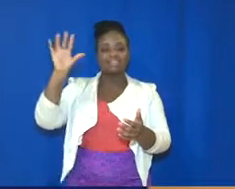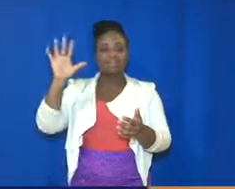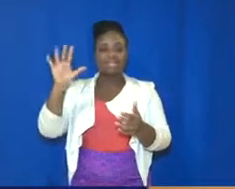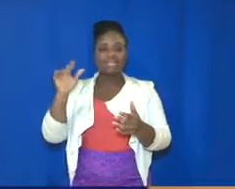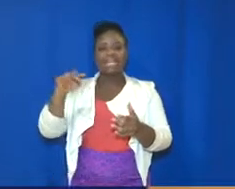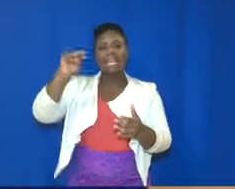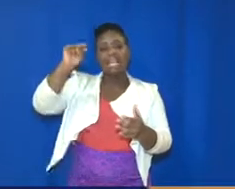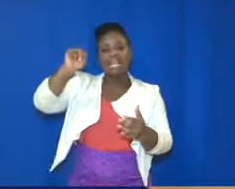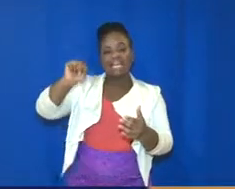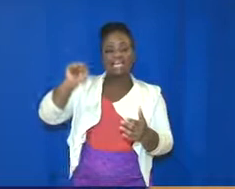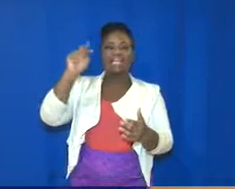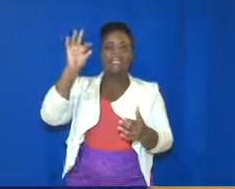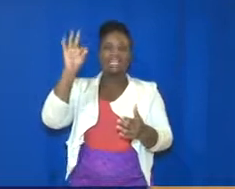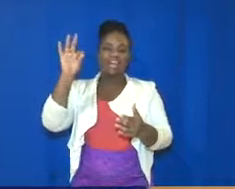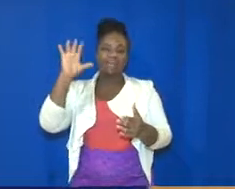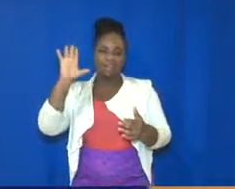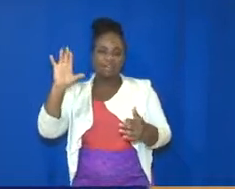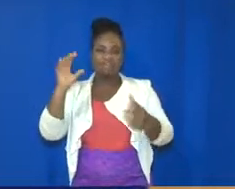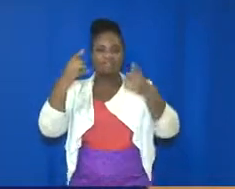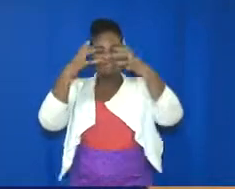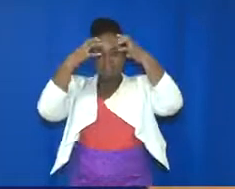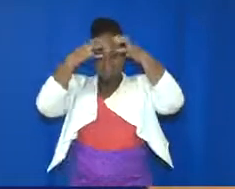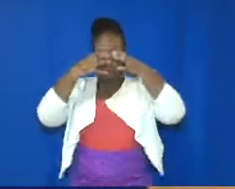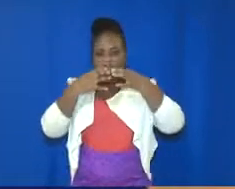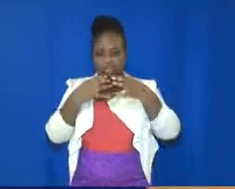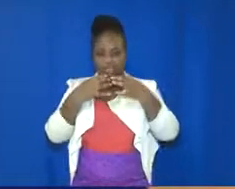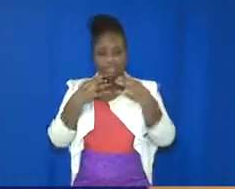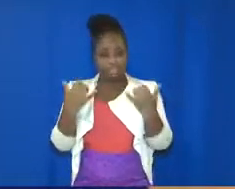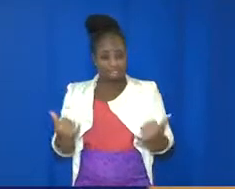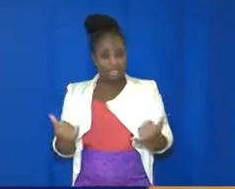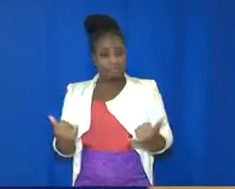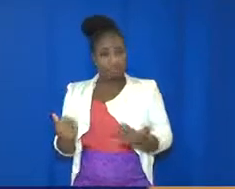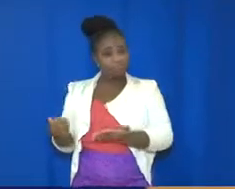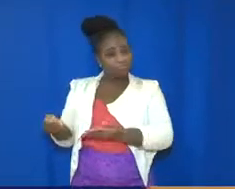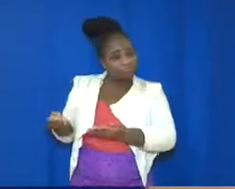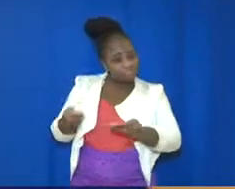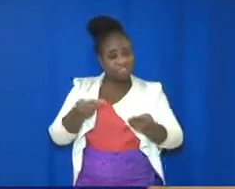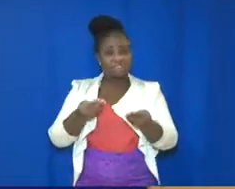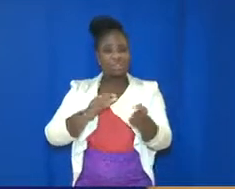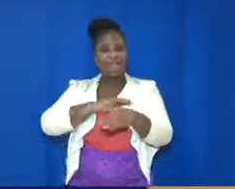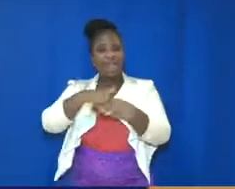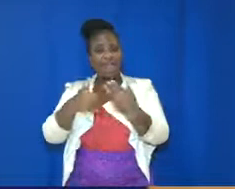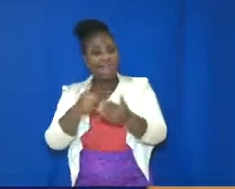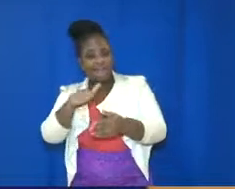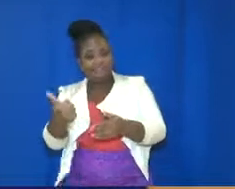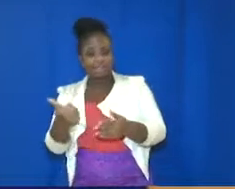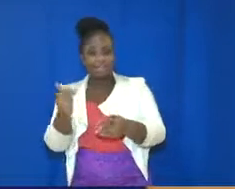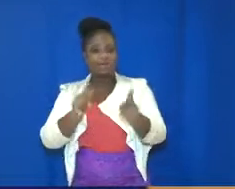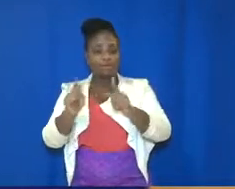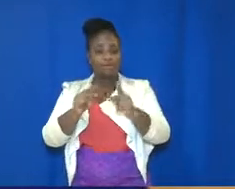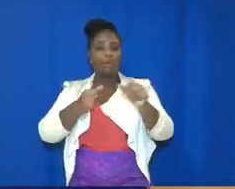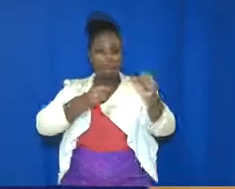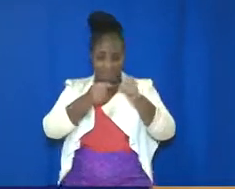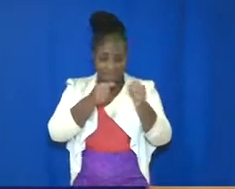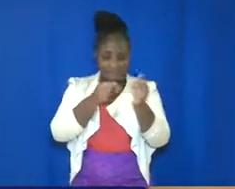30,783 N95 face masks. Further, we extended this gesture to other frontline actors engaged